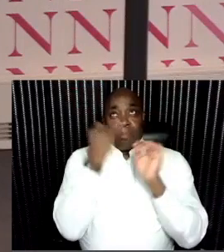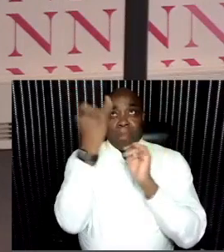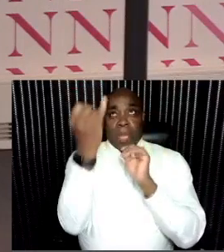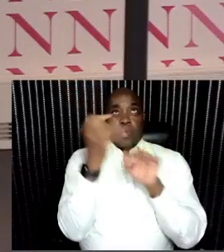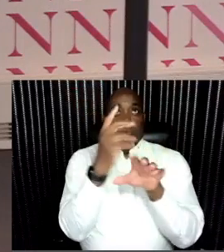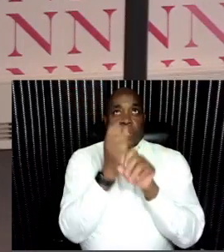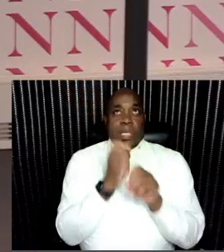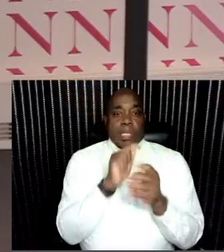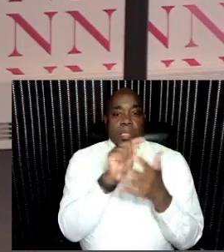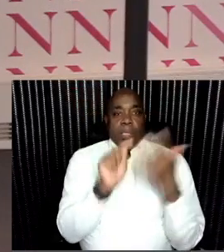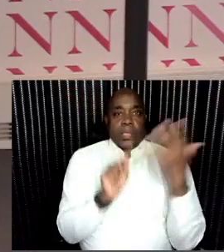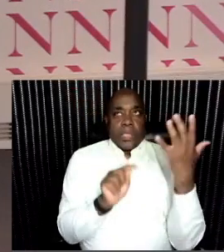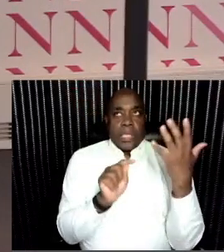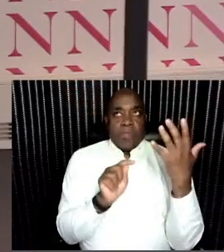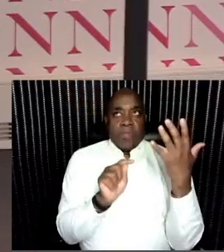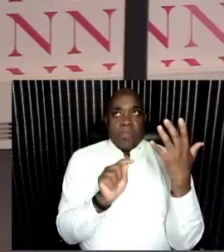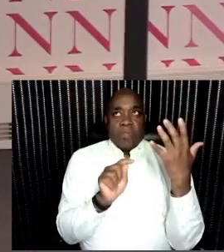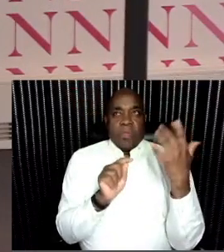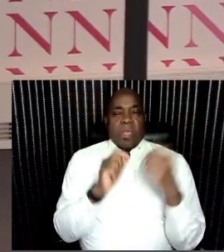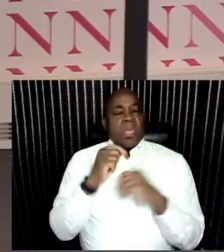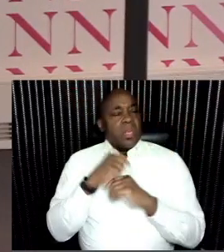gonna sign that, dude.